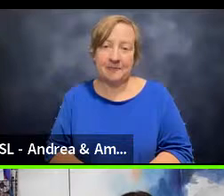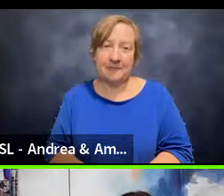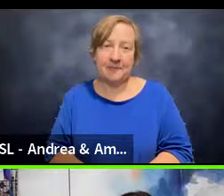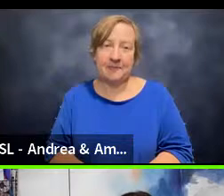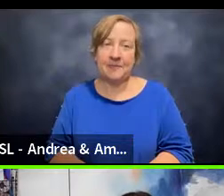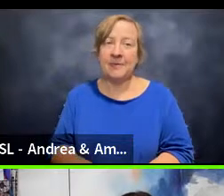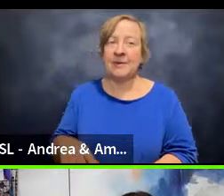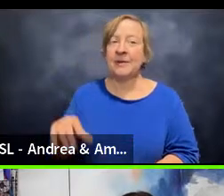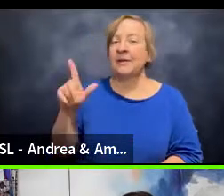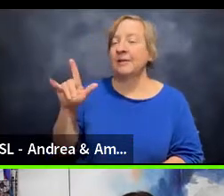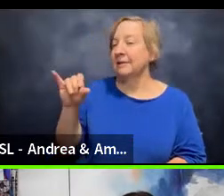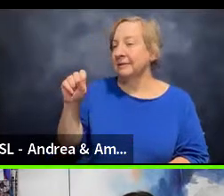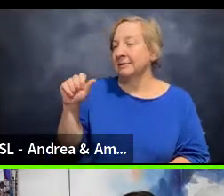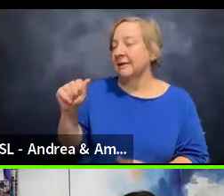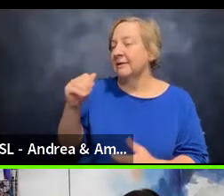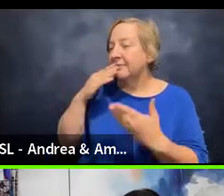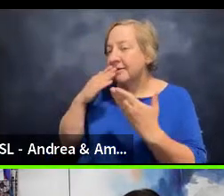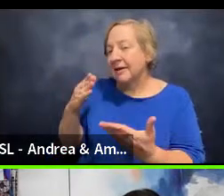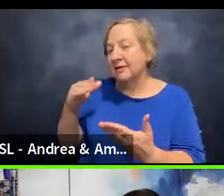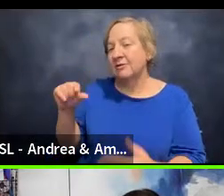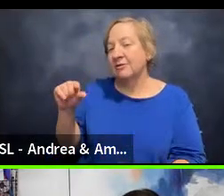Thank you, Greg.